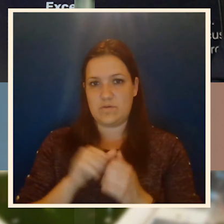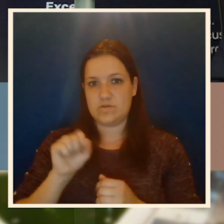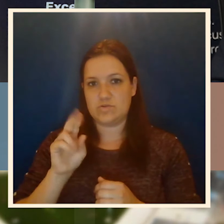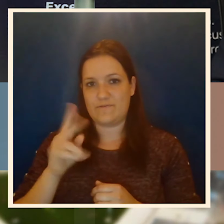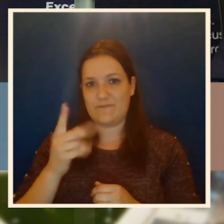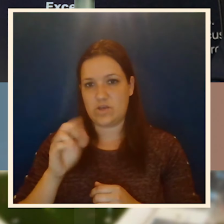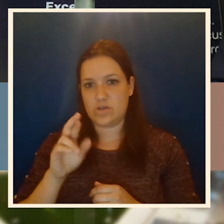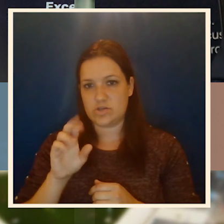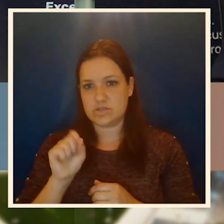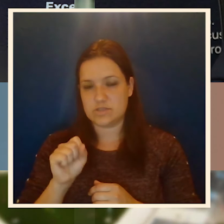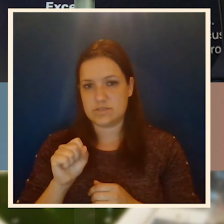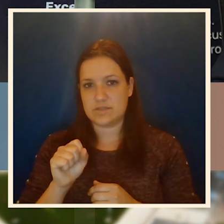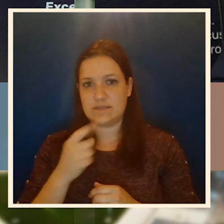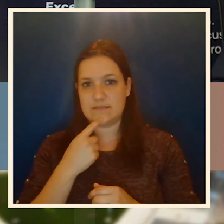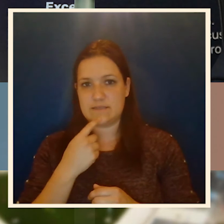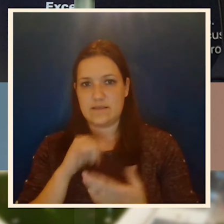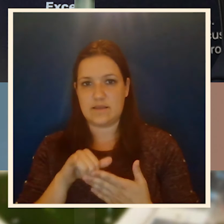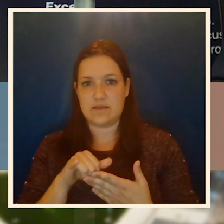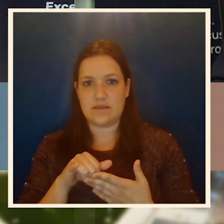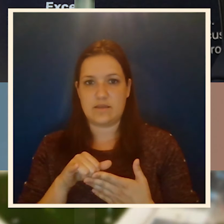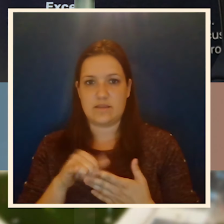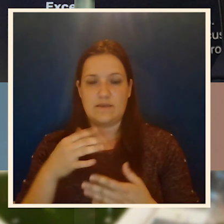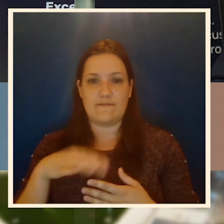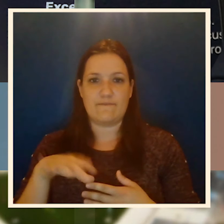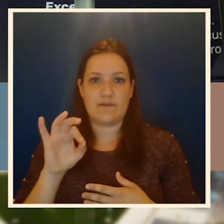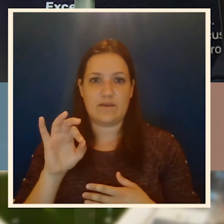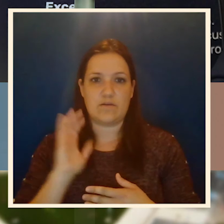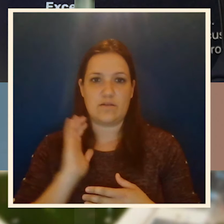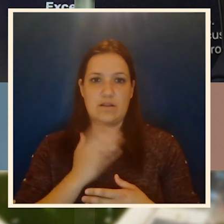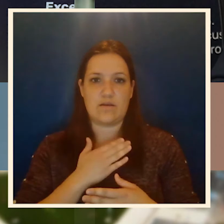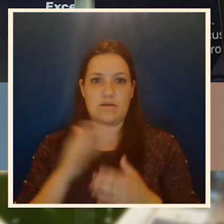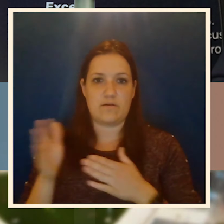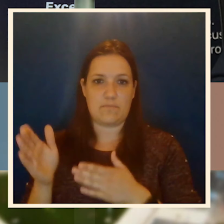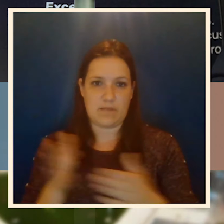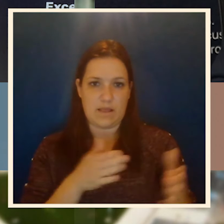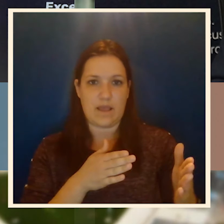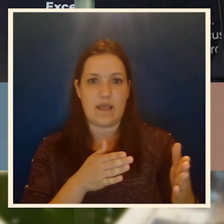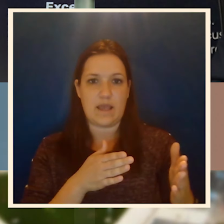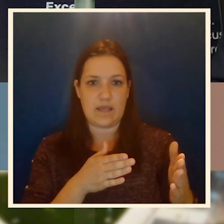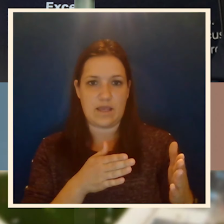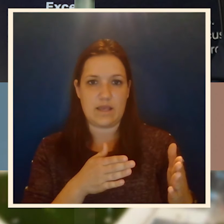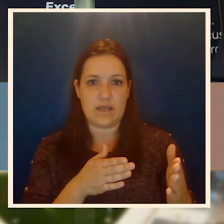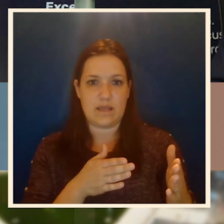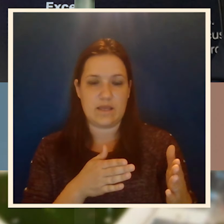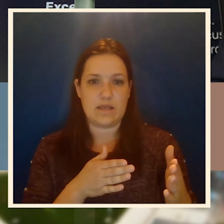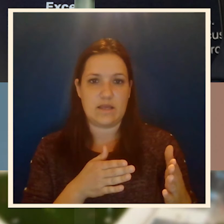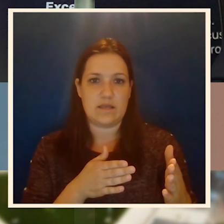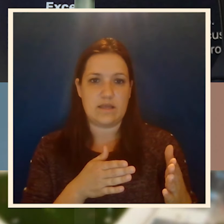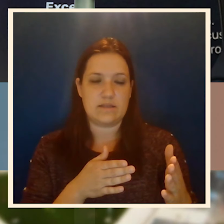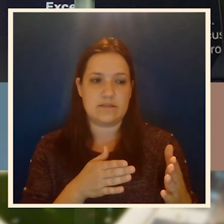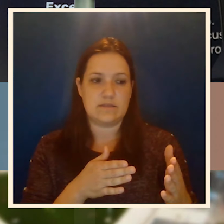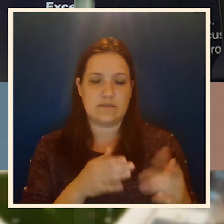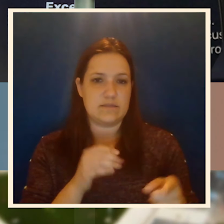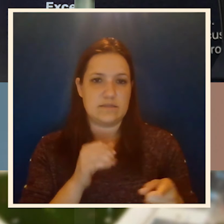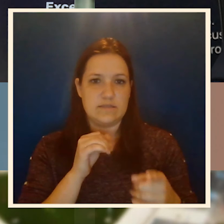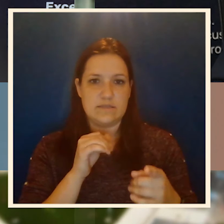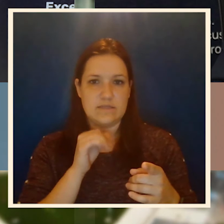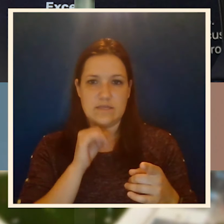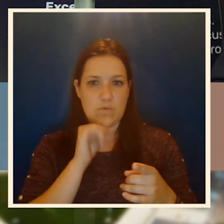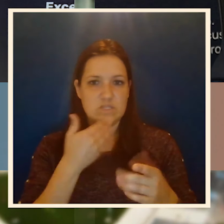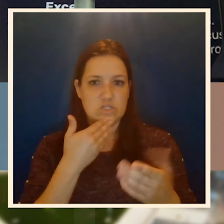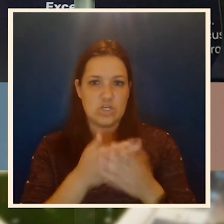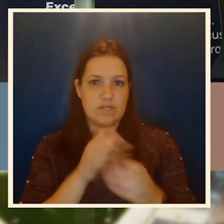surveyors, and they indicated that they found our plan of correction to be deficient, that it did not